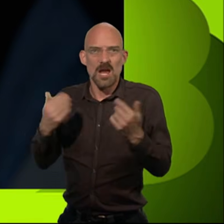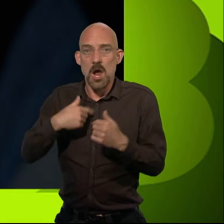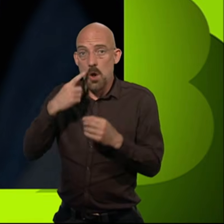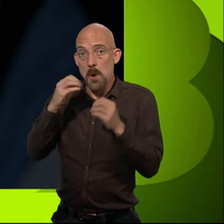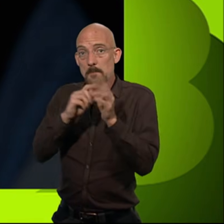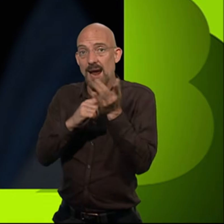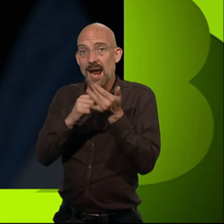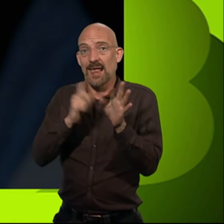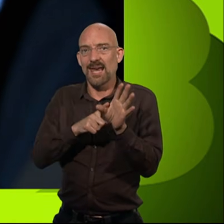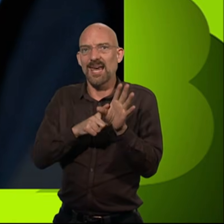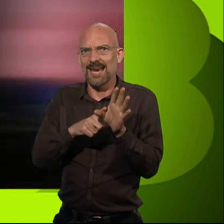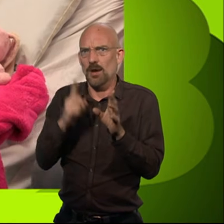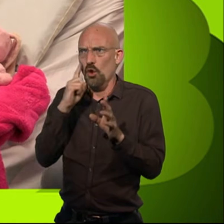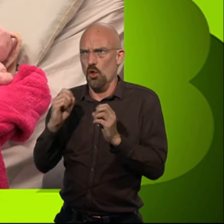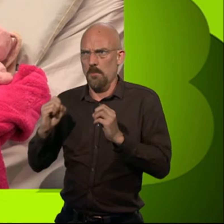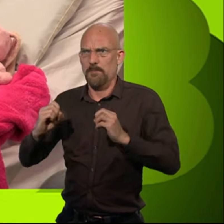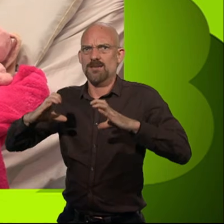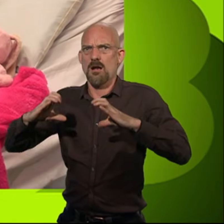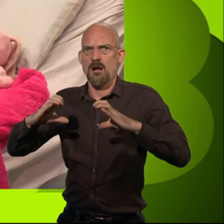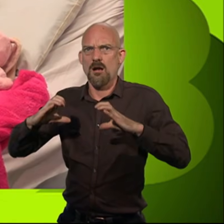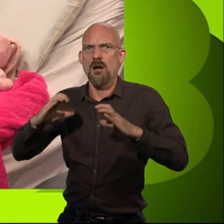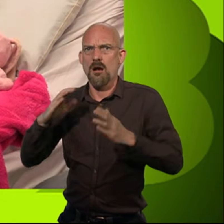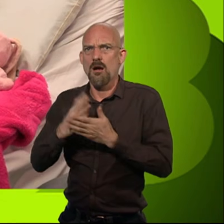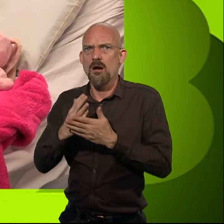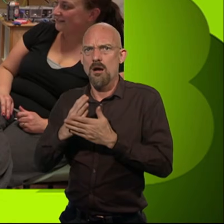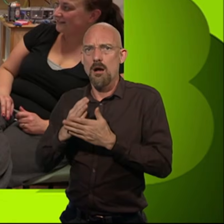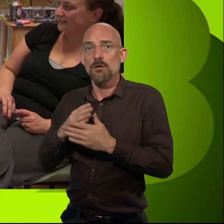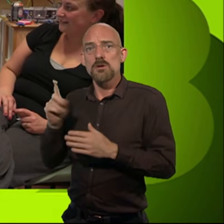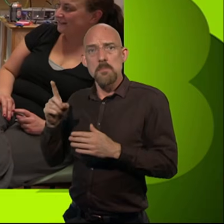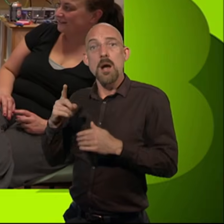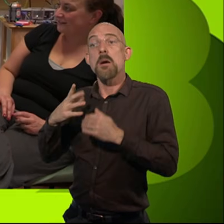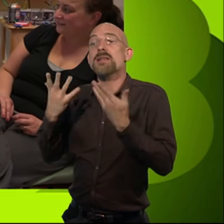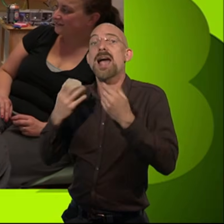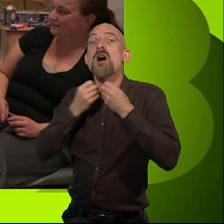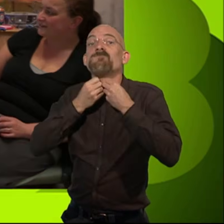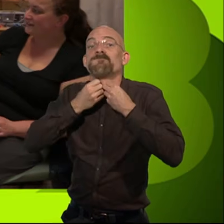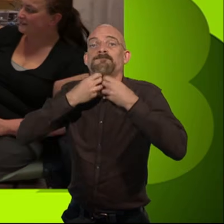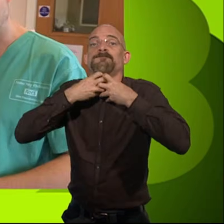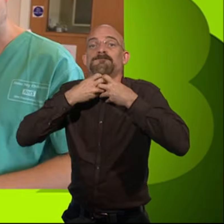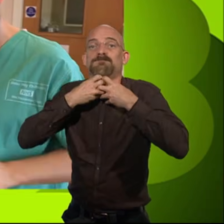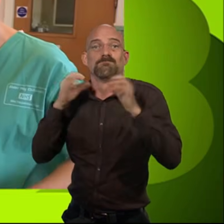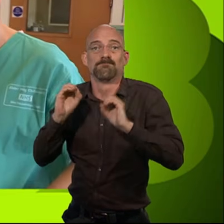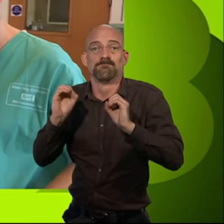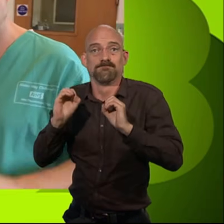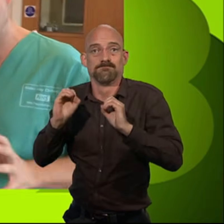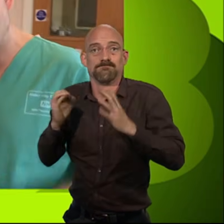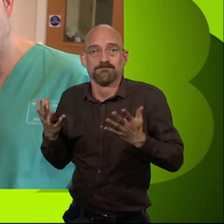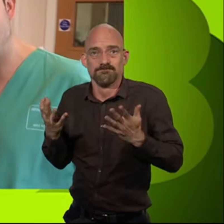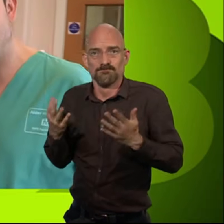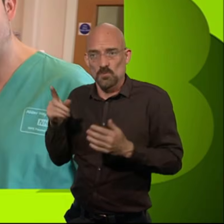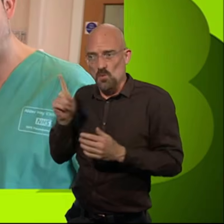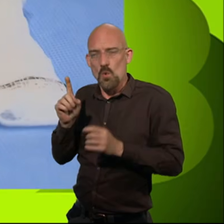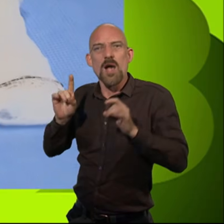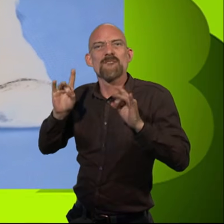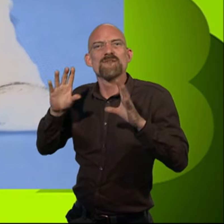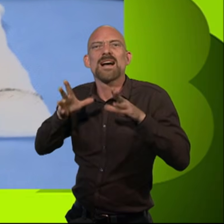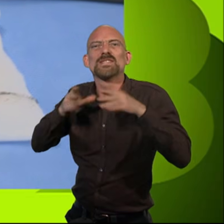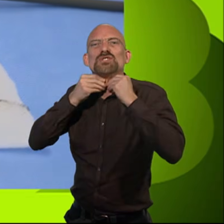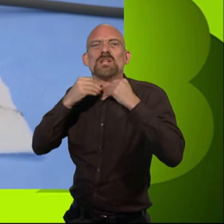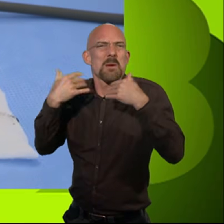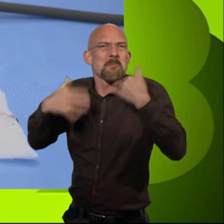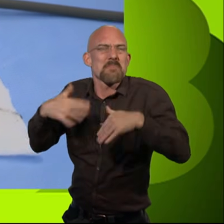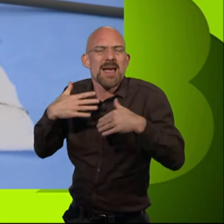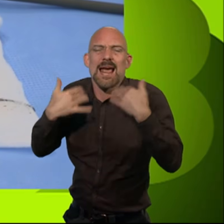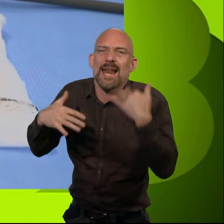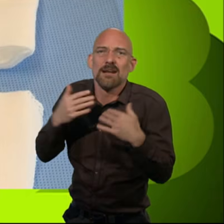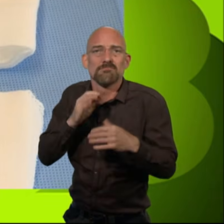no more massive tonsils, which means, like Amber, Bailey will be infection and pain-free from now on. So that's it, 2 tonsils out.